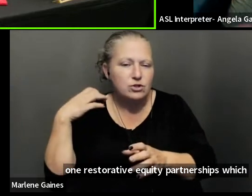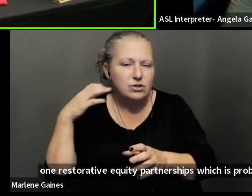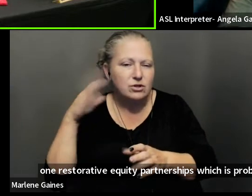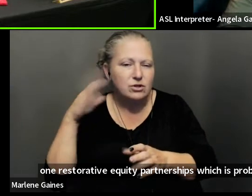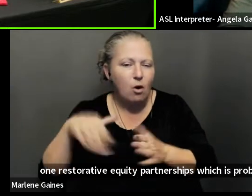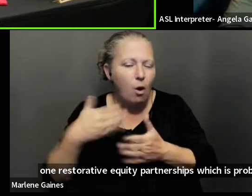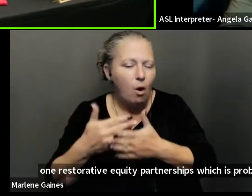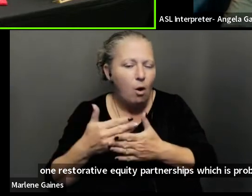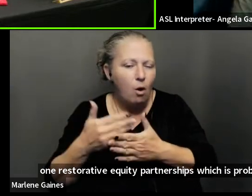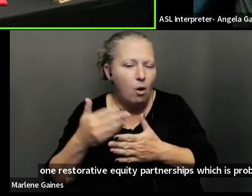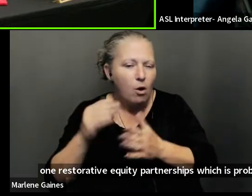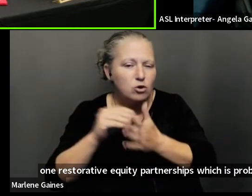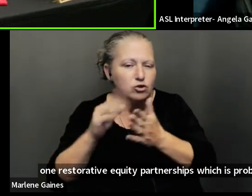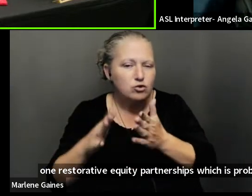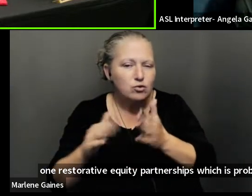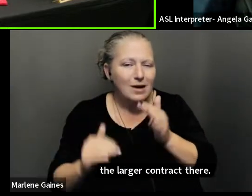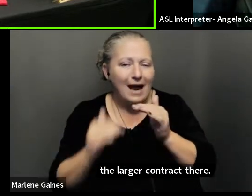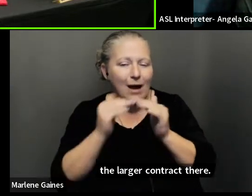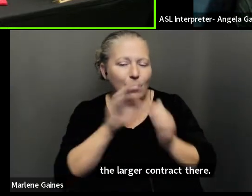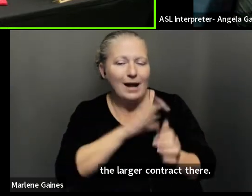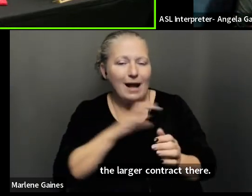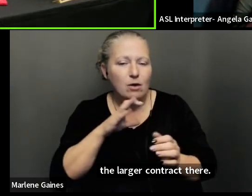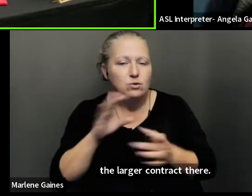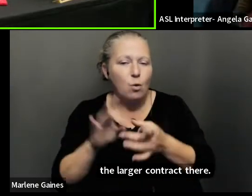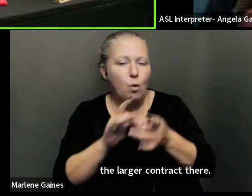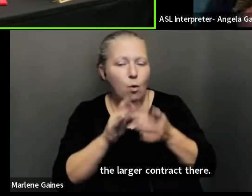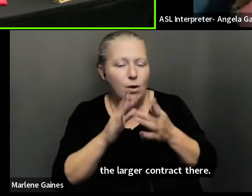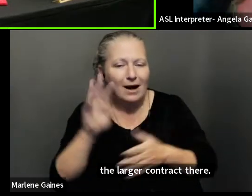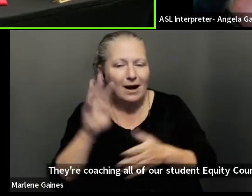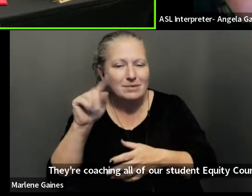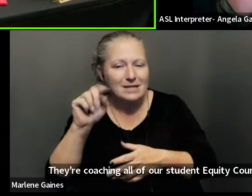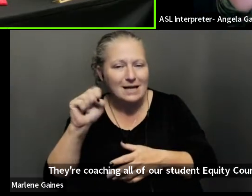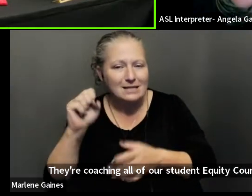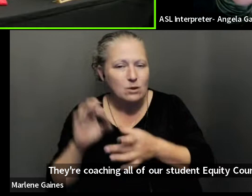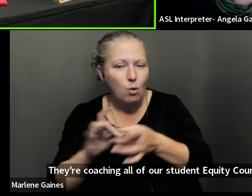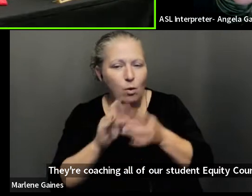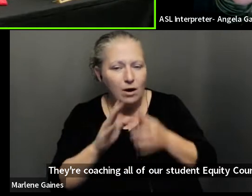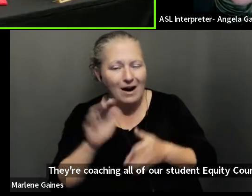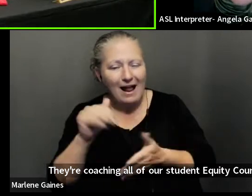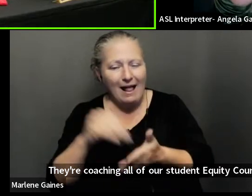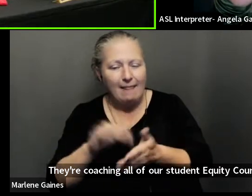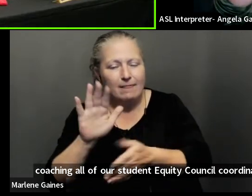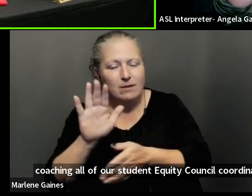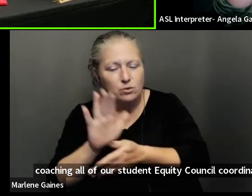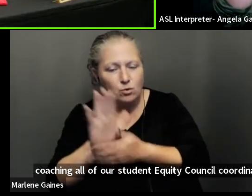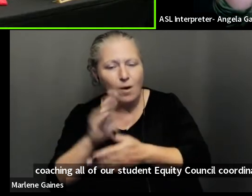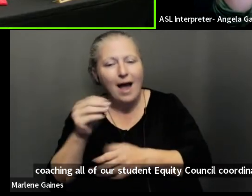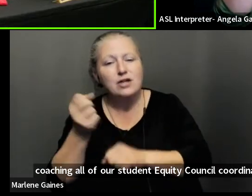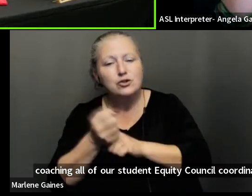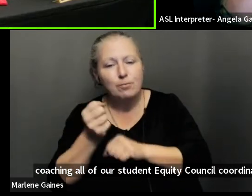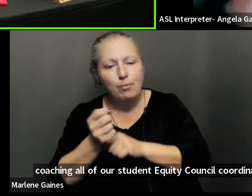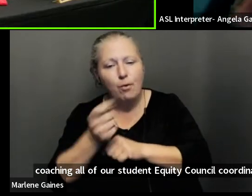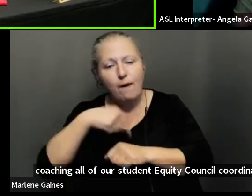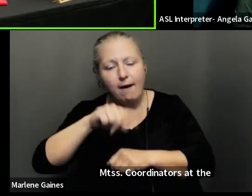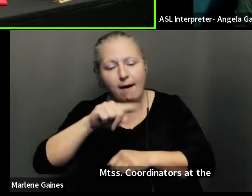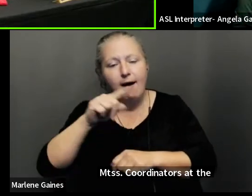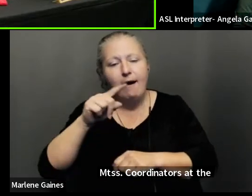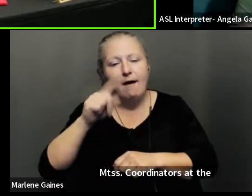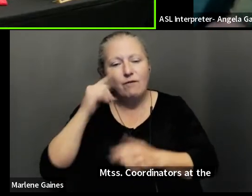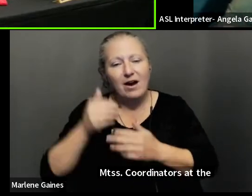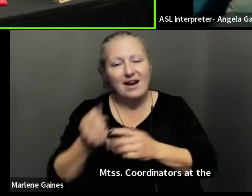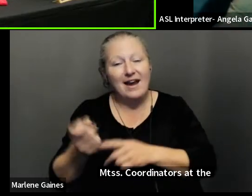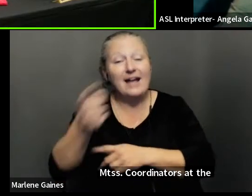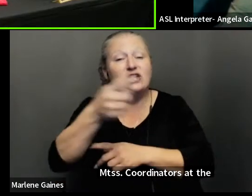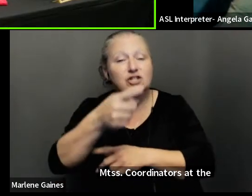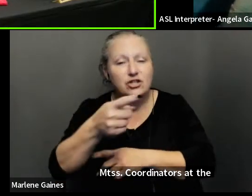of our Student Equity Council coordinators, MTSS coordinators at the schools, and they're also supporting us in this next year